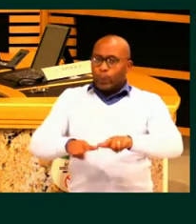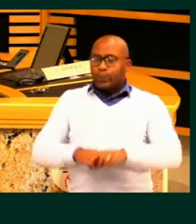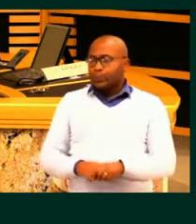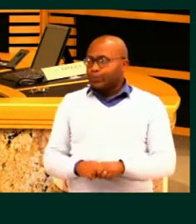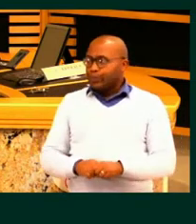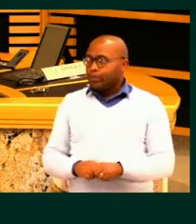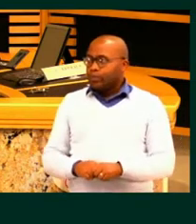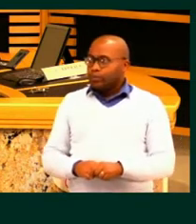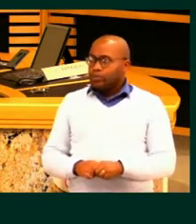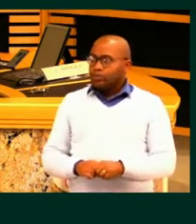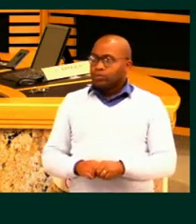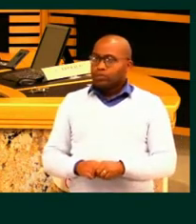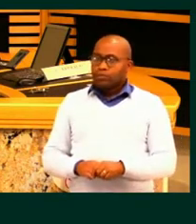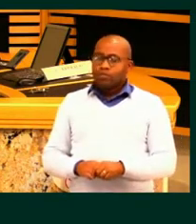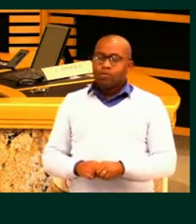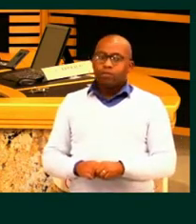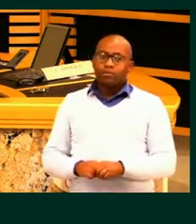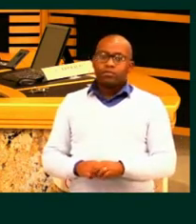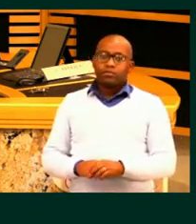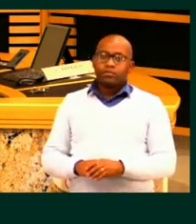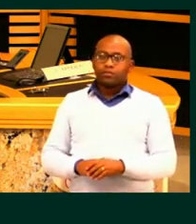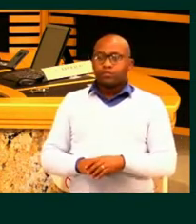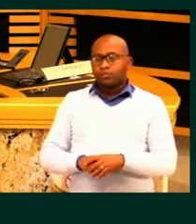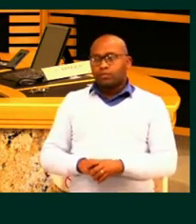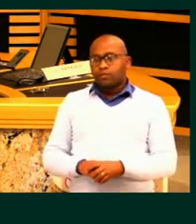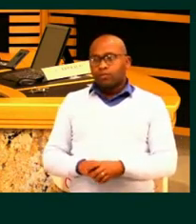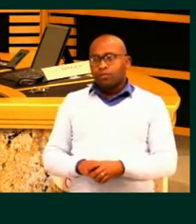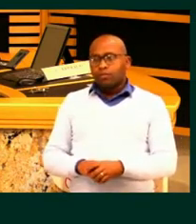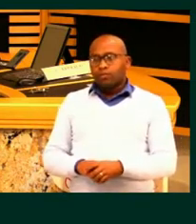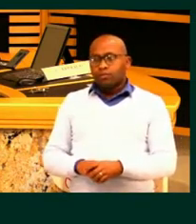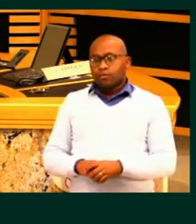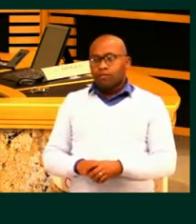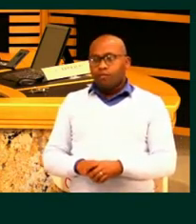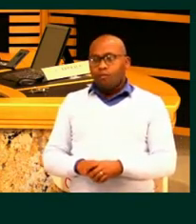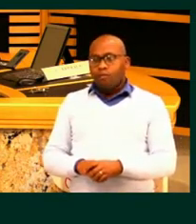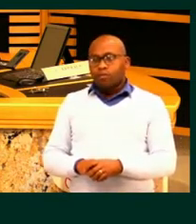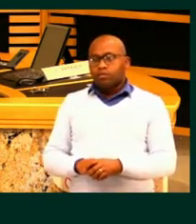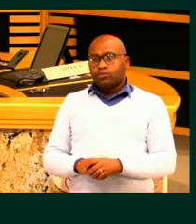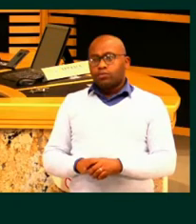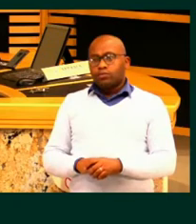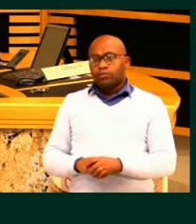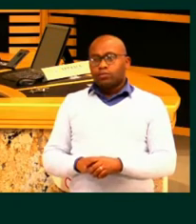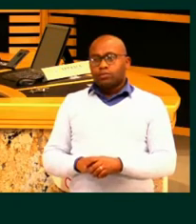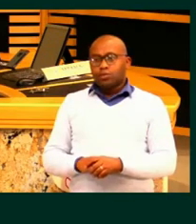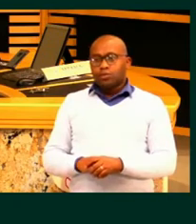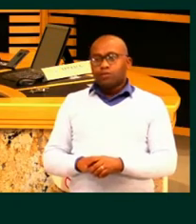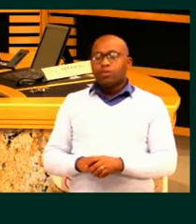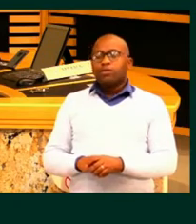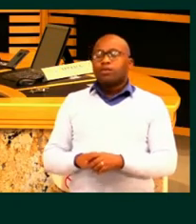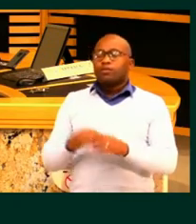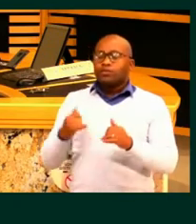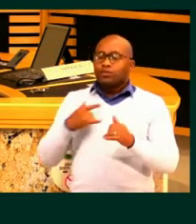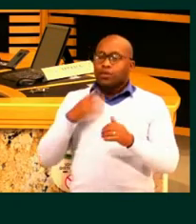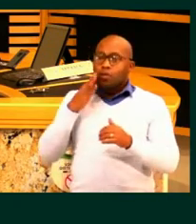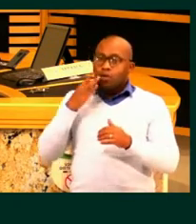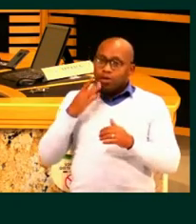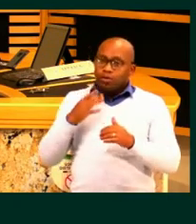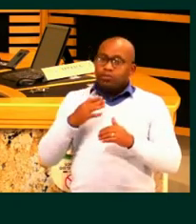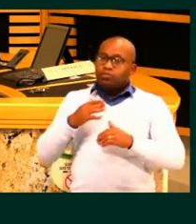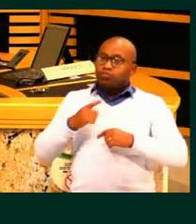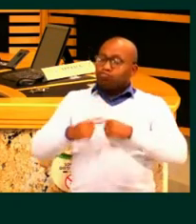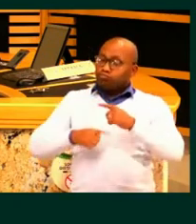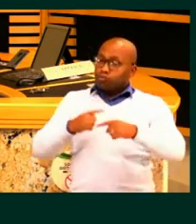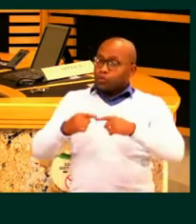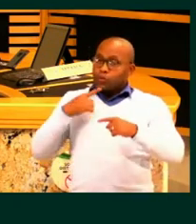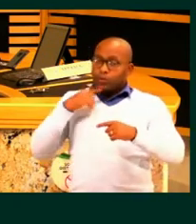low honorable speaker going forward our current road Network in the